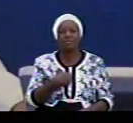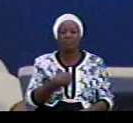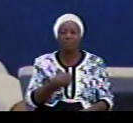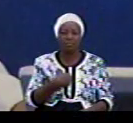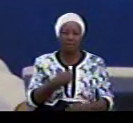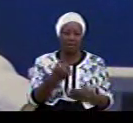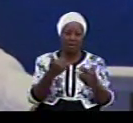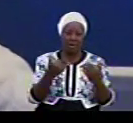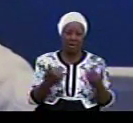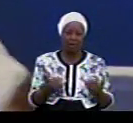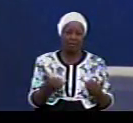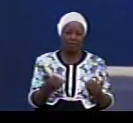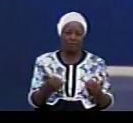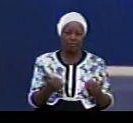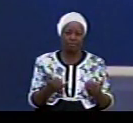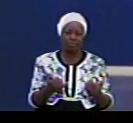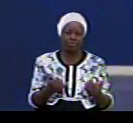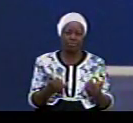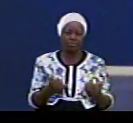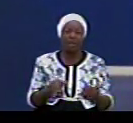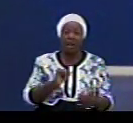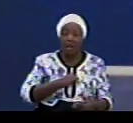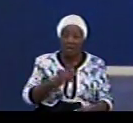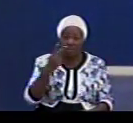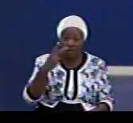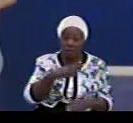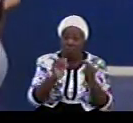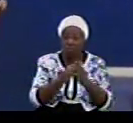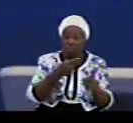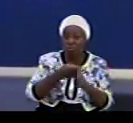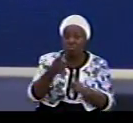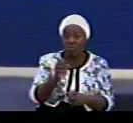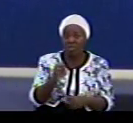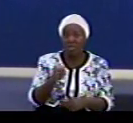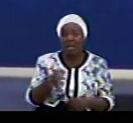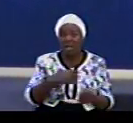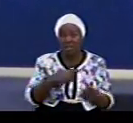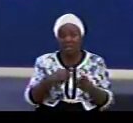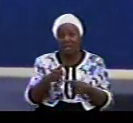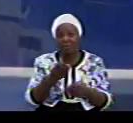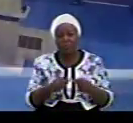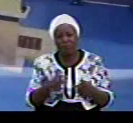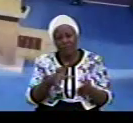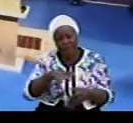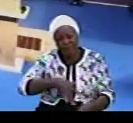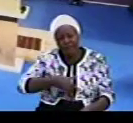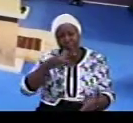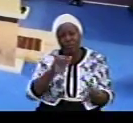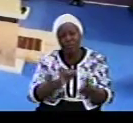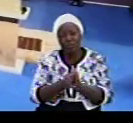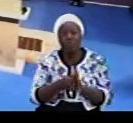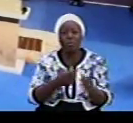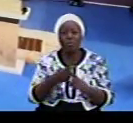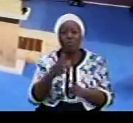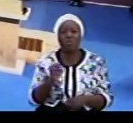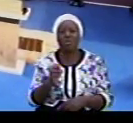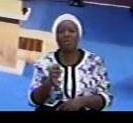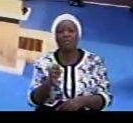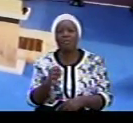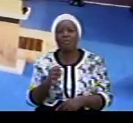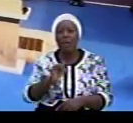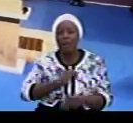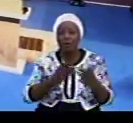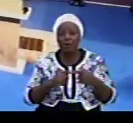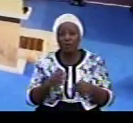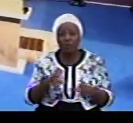Now, I saw those wounds, and I want to feel the wounds. I want to put